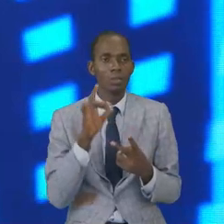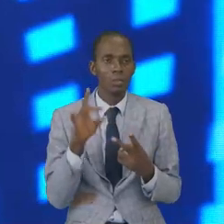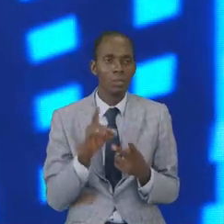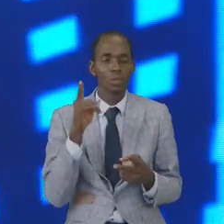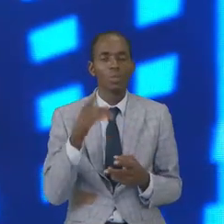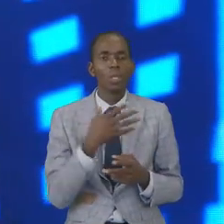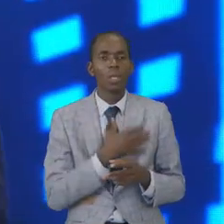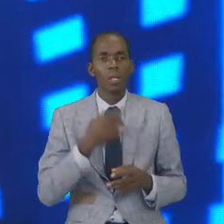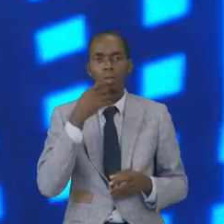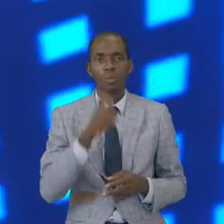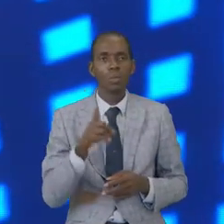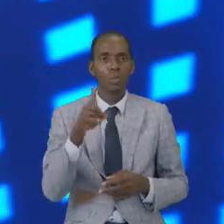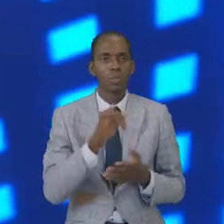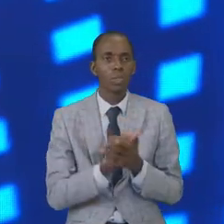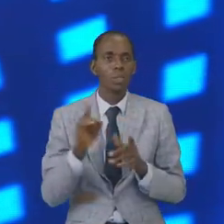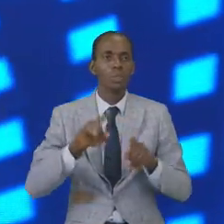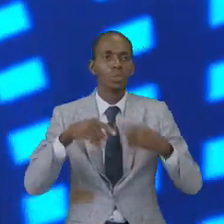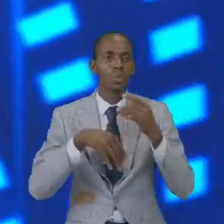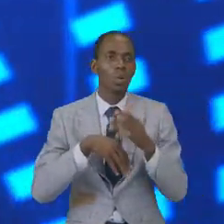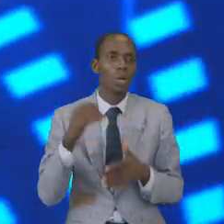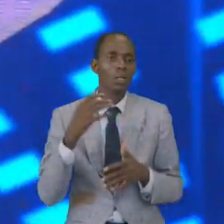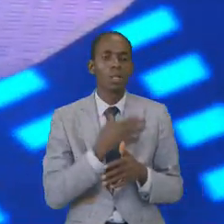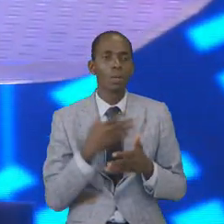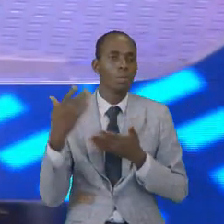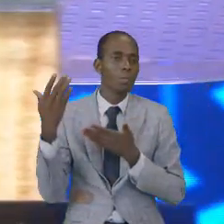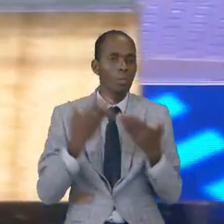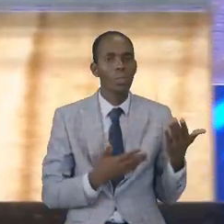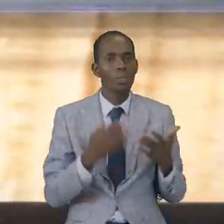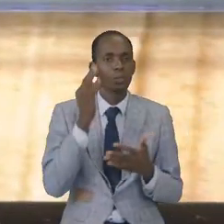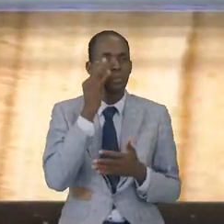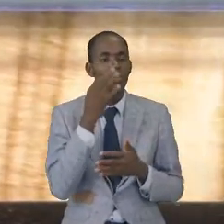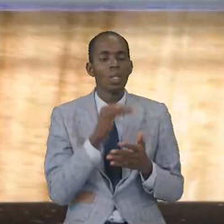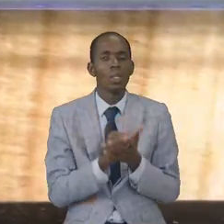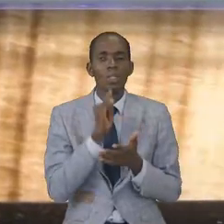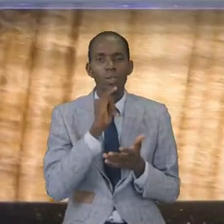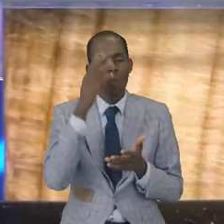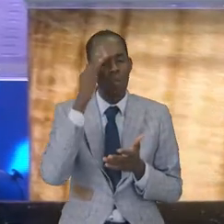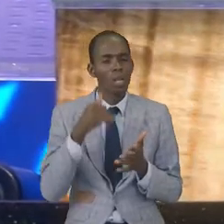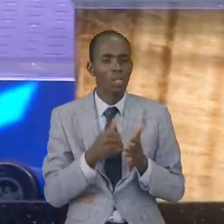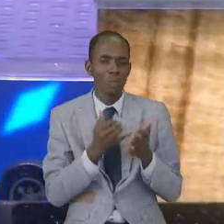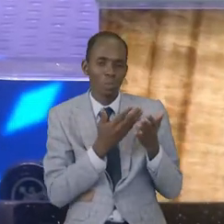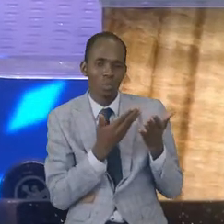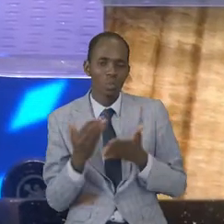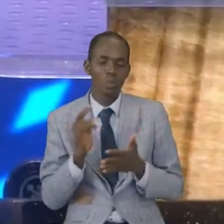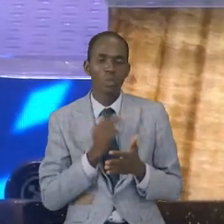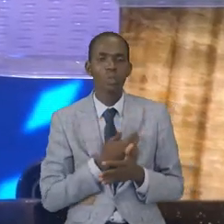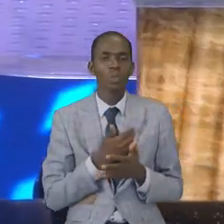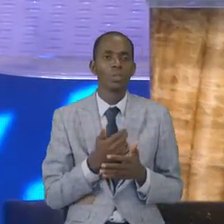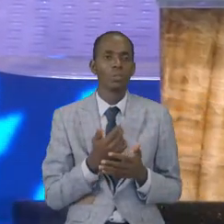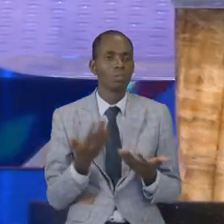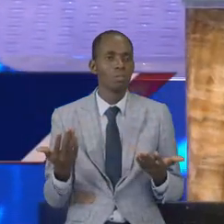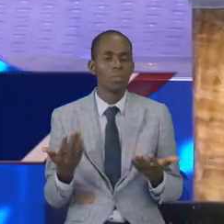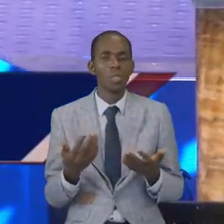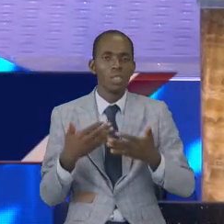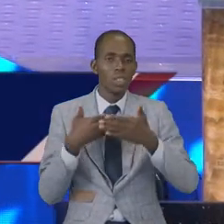go and bring forth fruit. That's the reason he brings us near to be with him. That's the reason